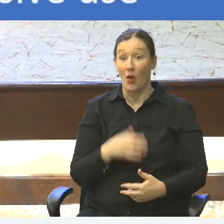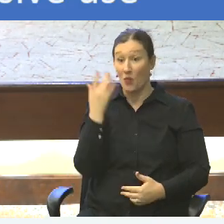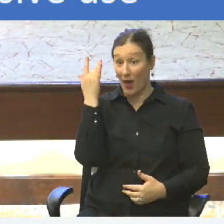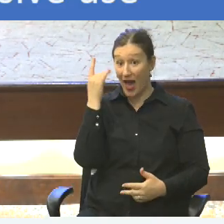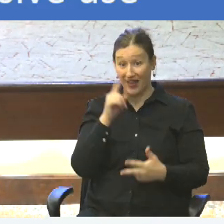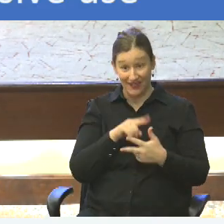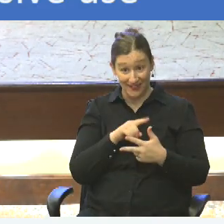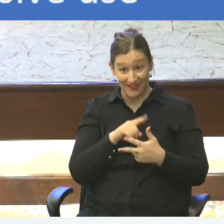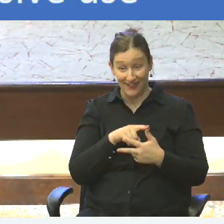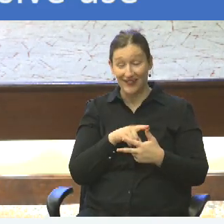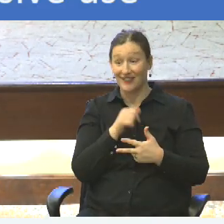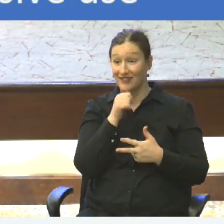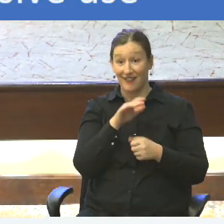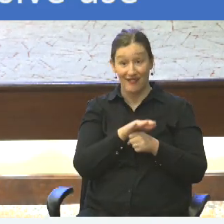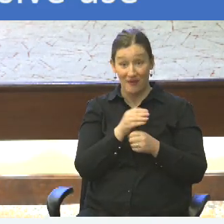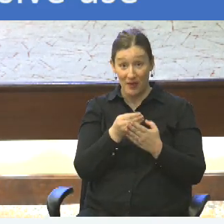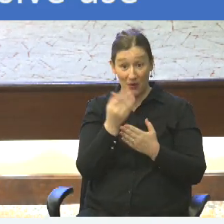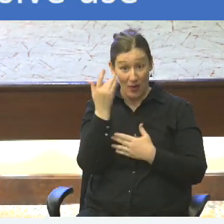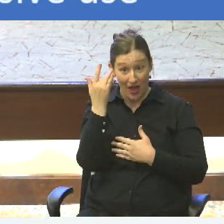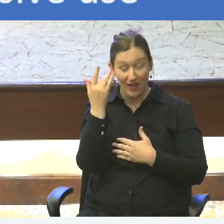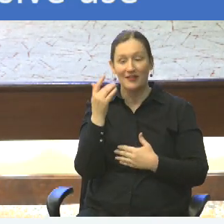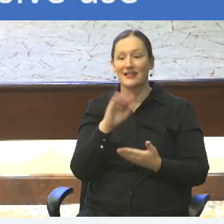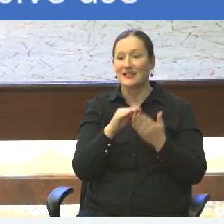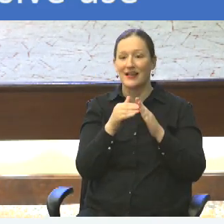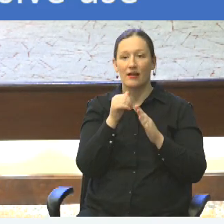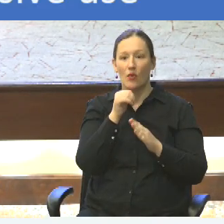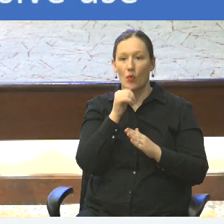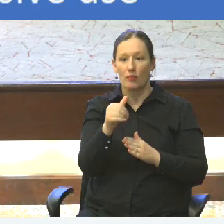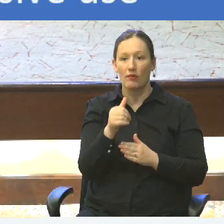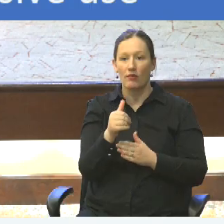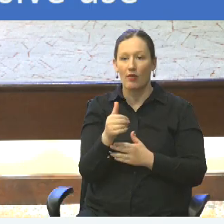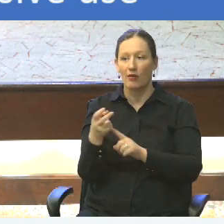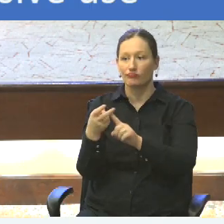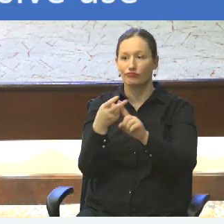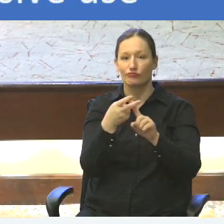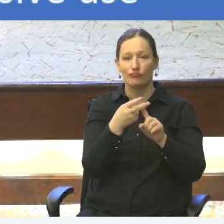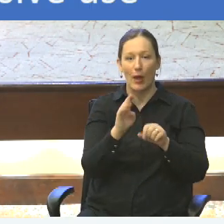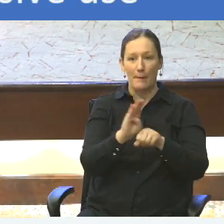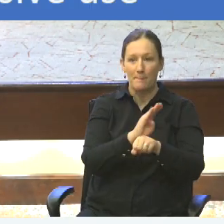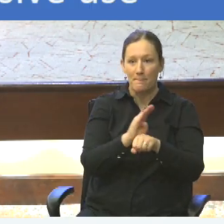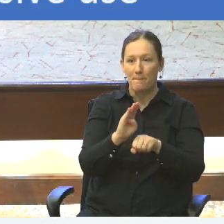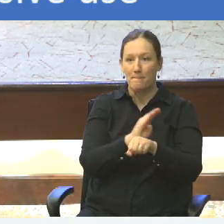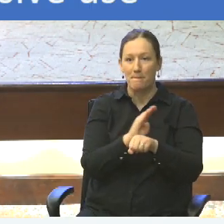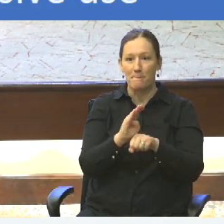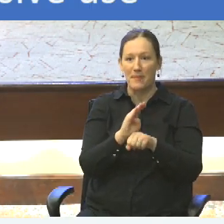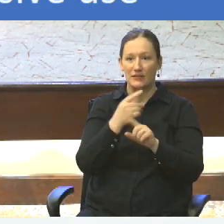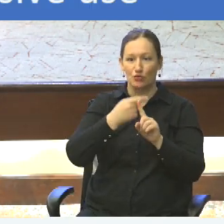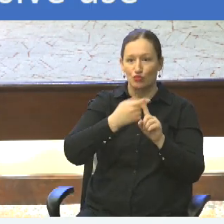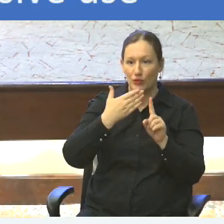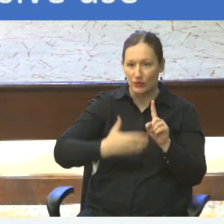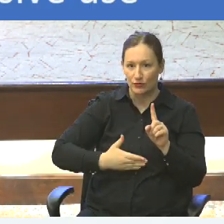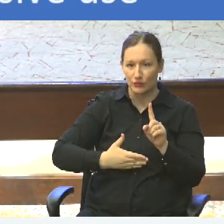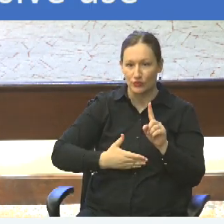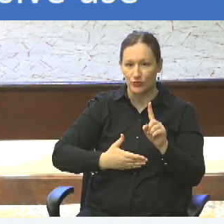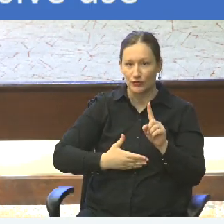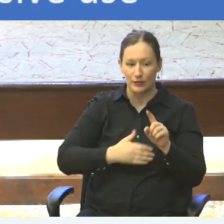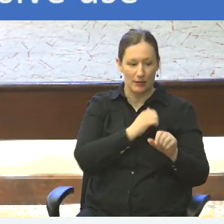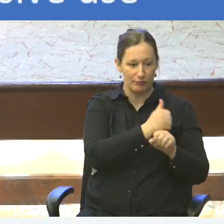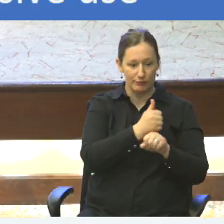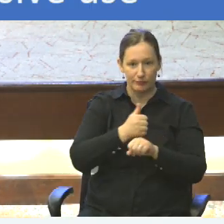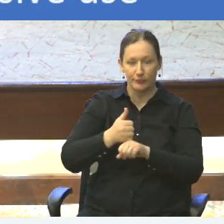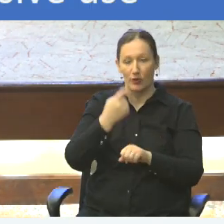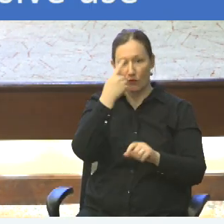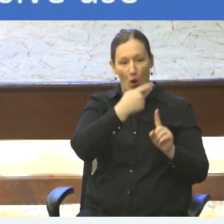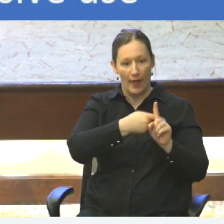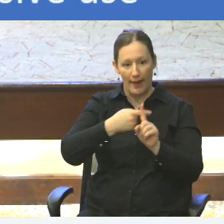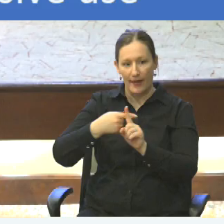Why? Well, because the city has not required tenants that are commercial tenants that are located at the airport to lease